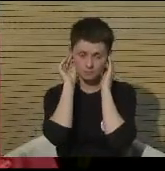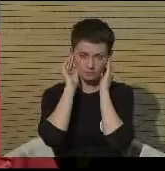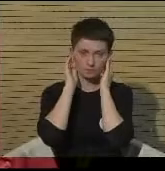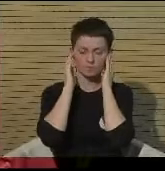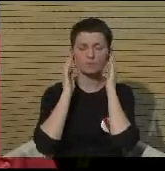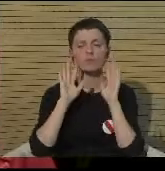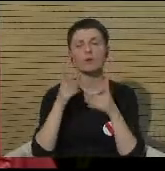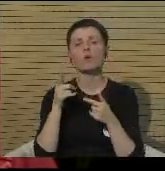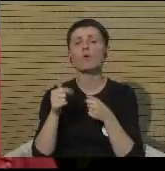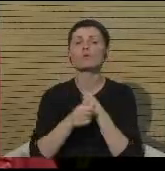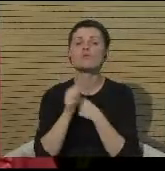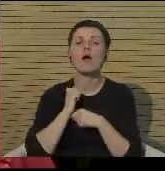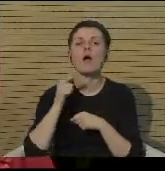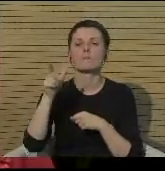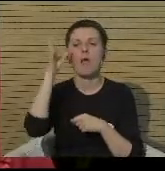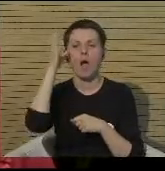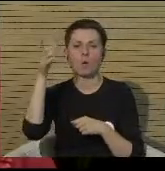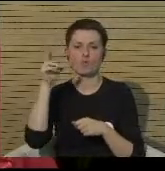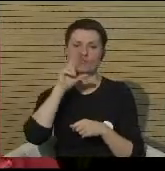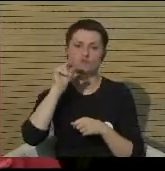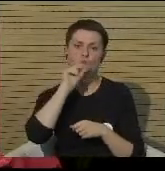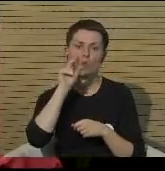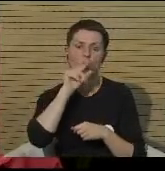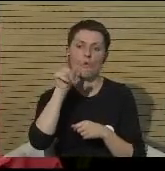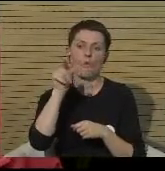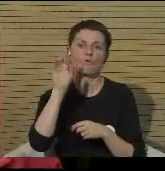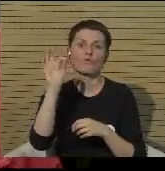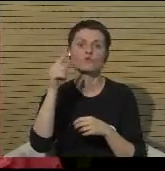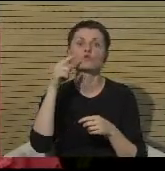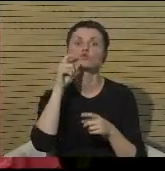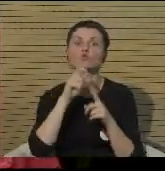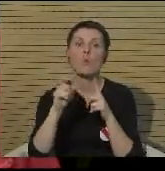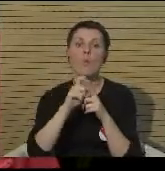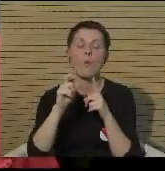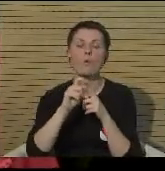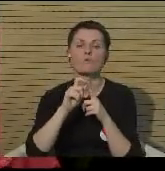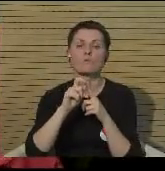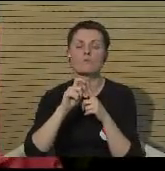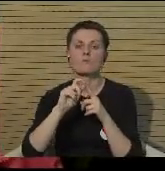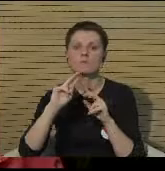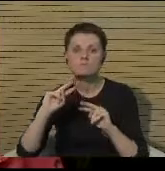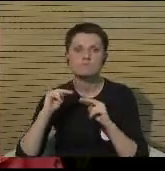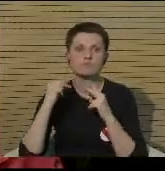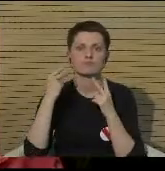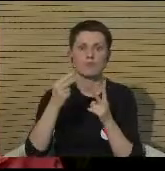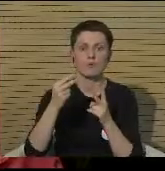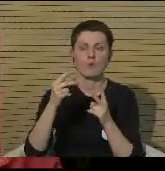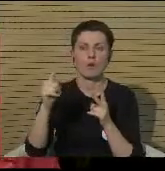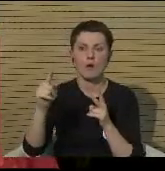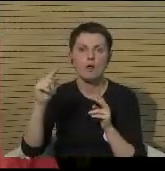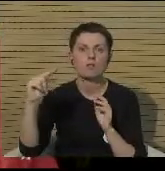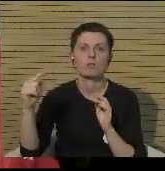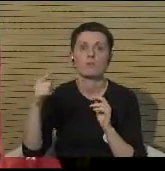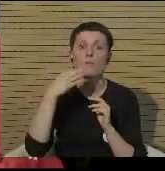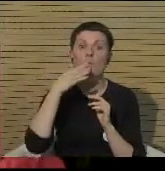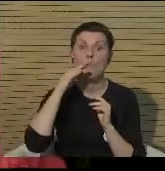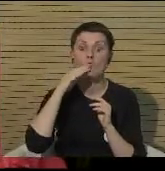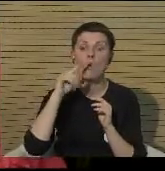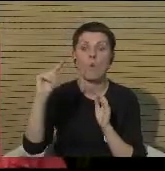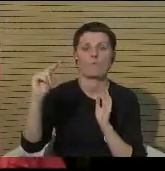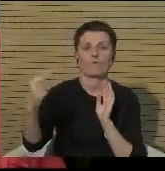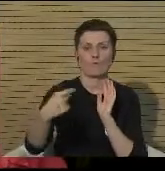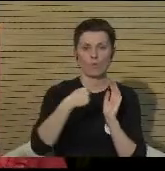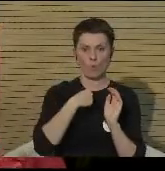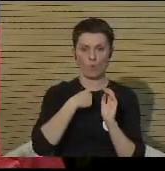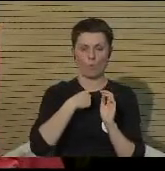information overload. I'm trying to give voice to authors, and a voice